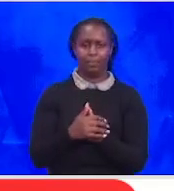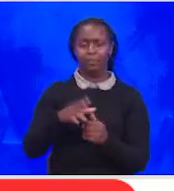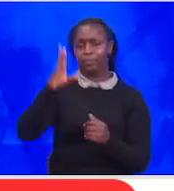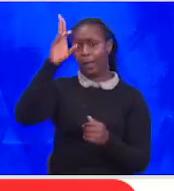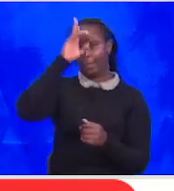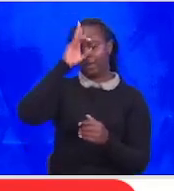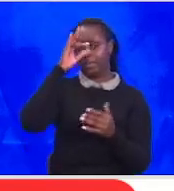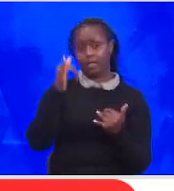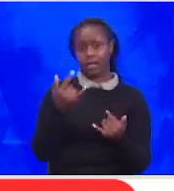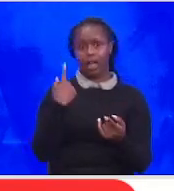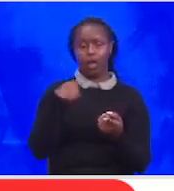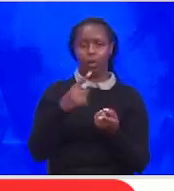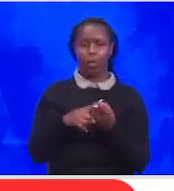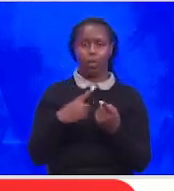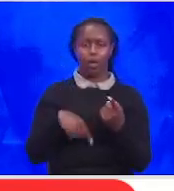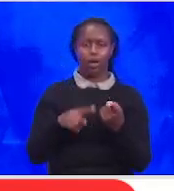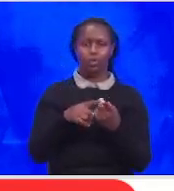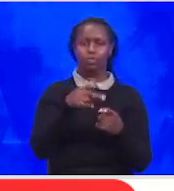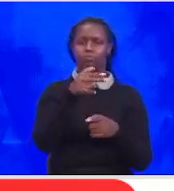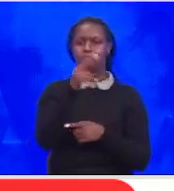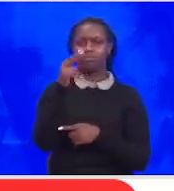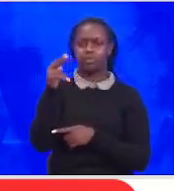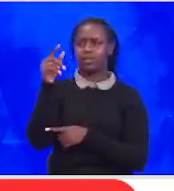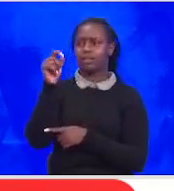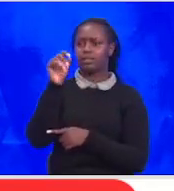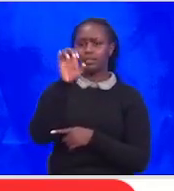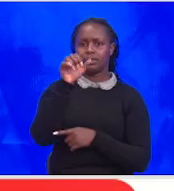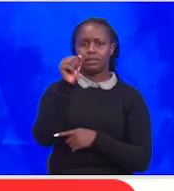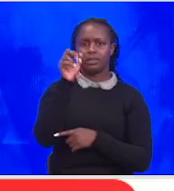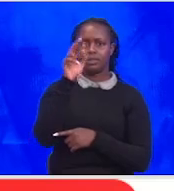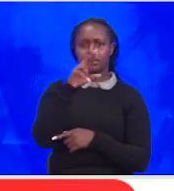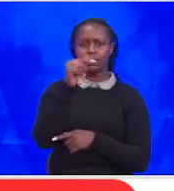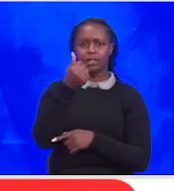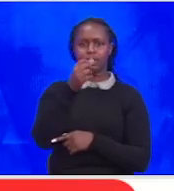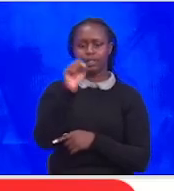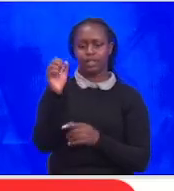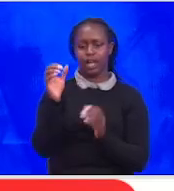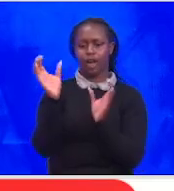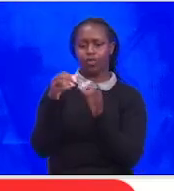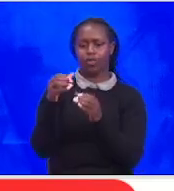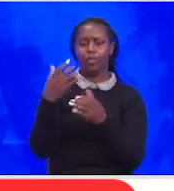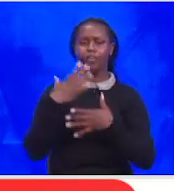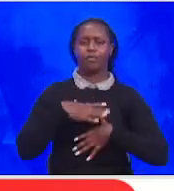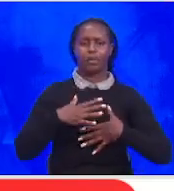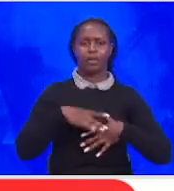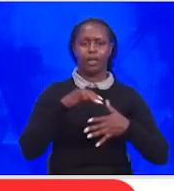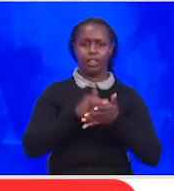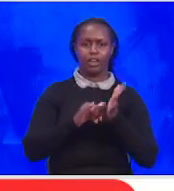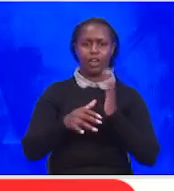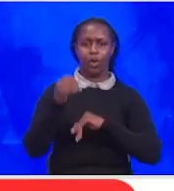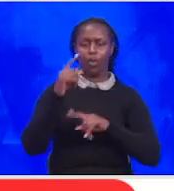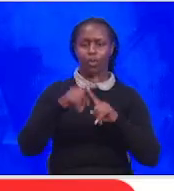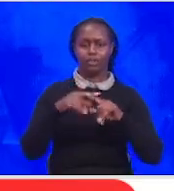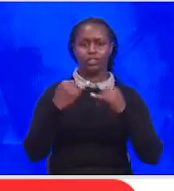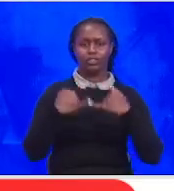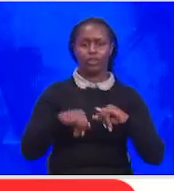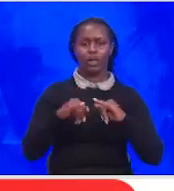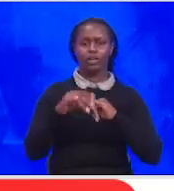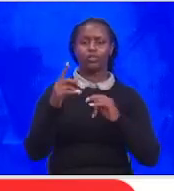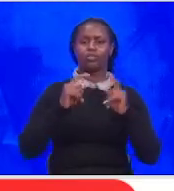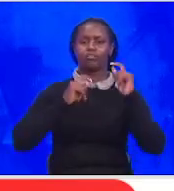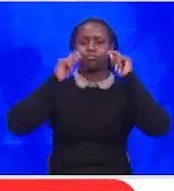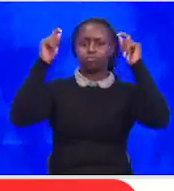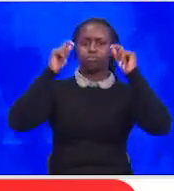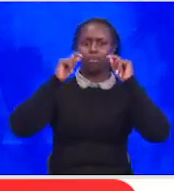forced to lob tear gas to disperse a group of young people who are said to be preparing to riot against the police. Others could be